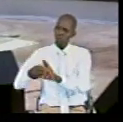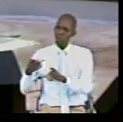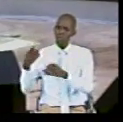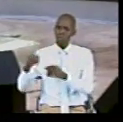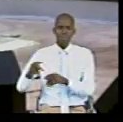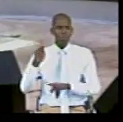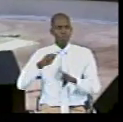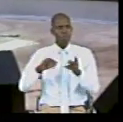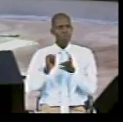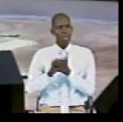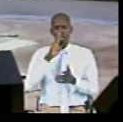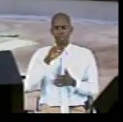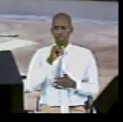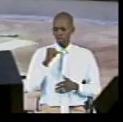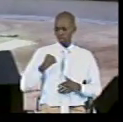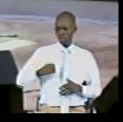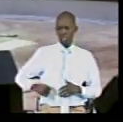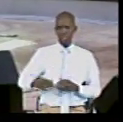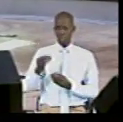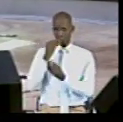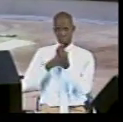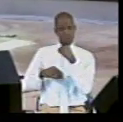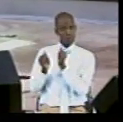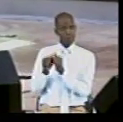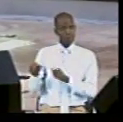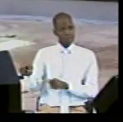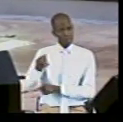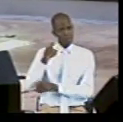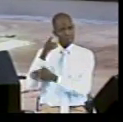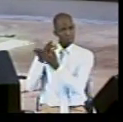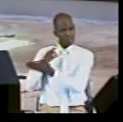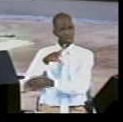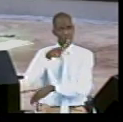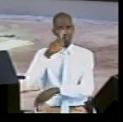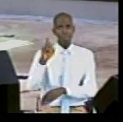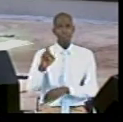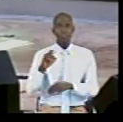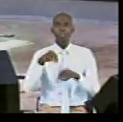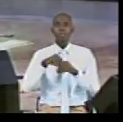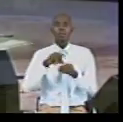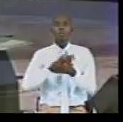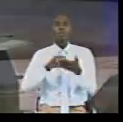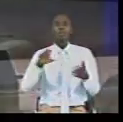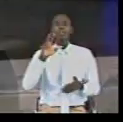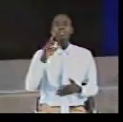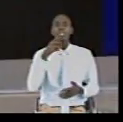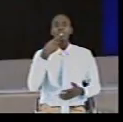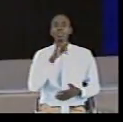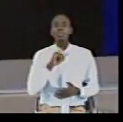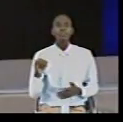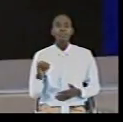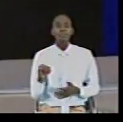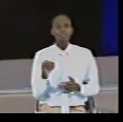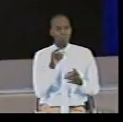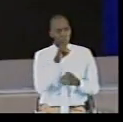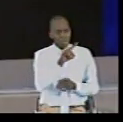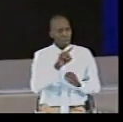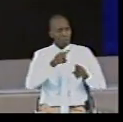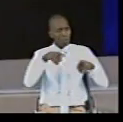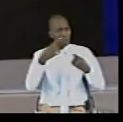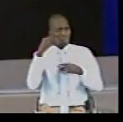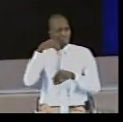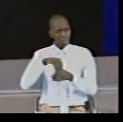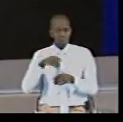you have eaten with them. Look at verse 3. In verse 3 it says, saying, thou wentest into men